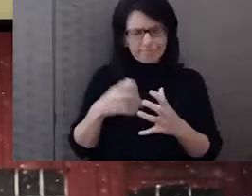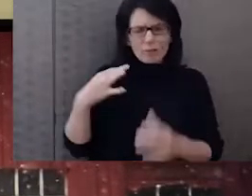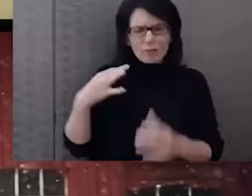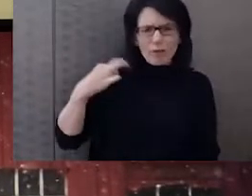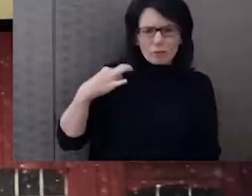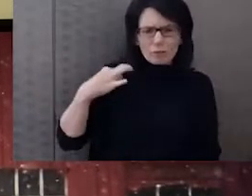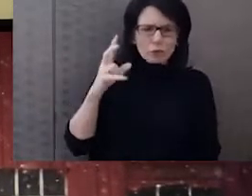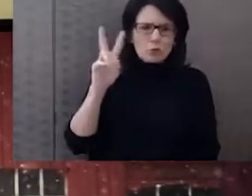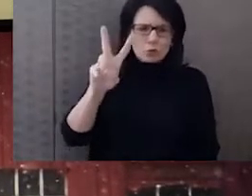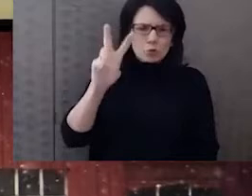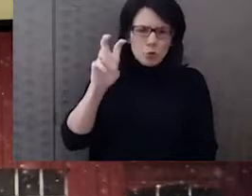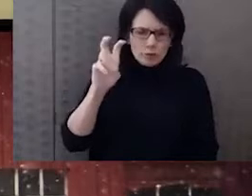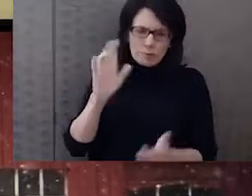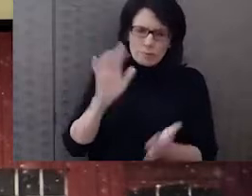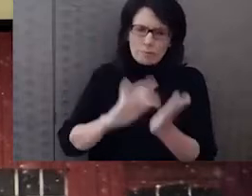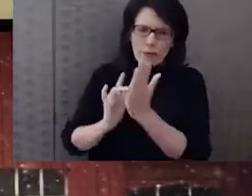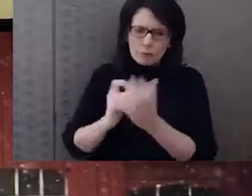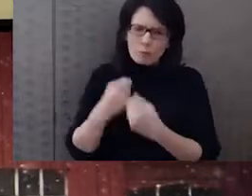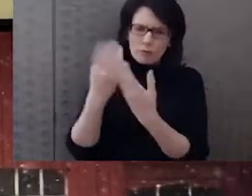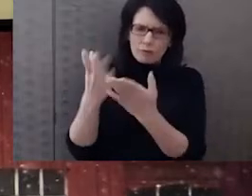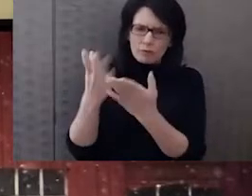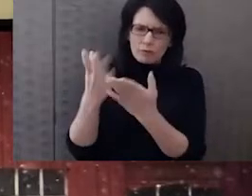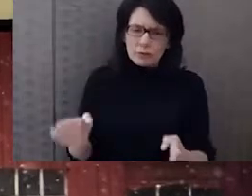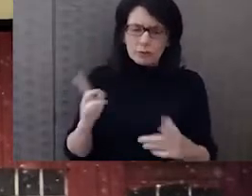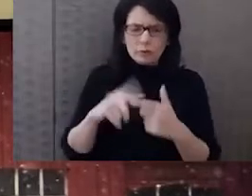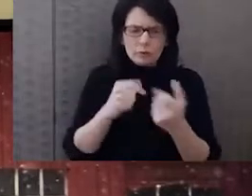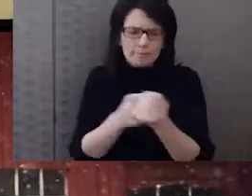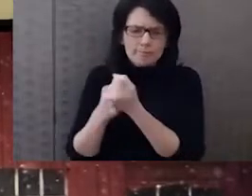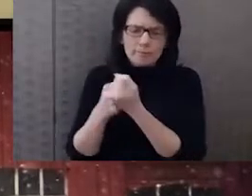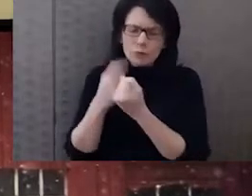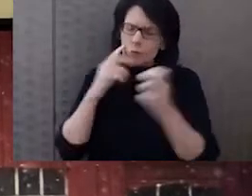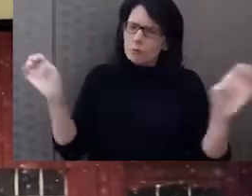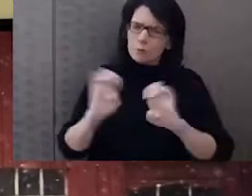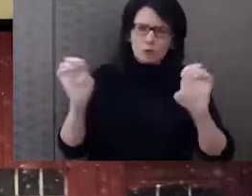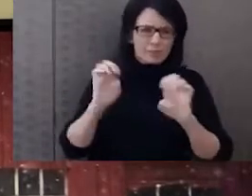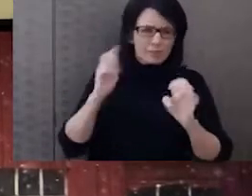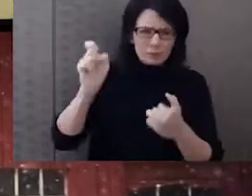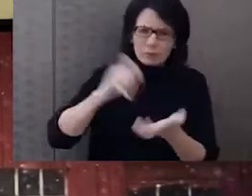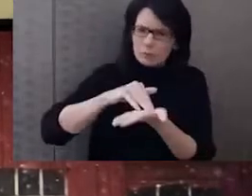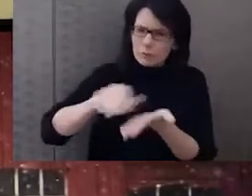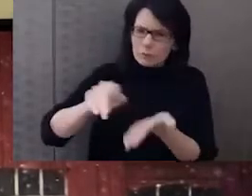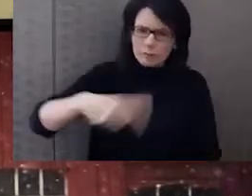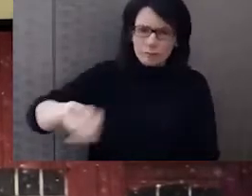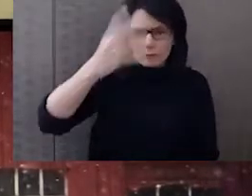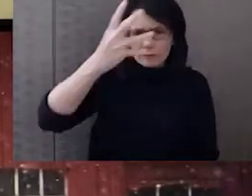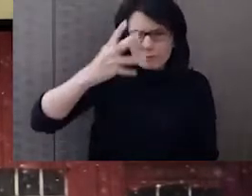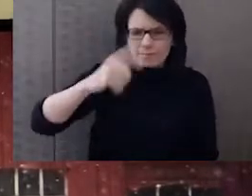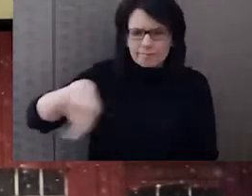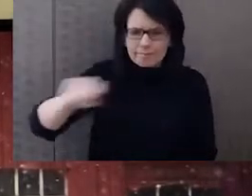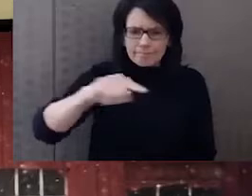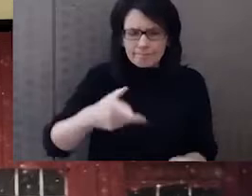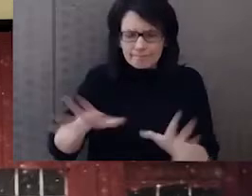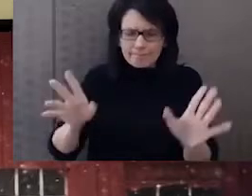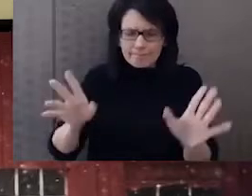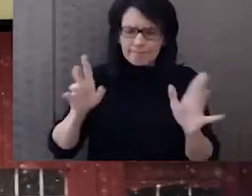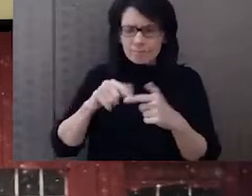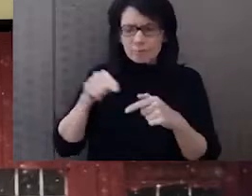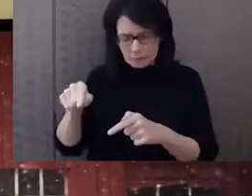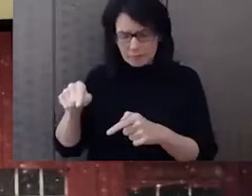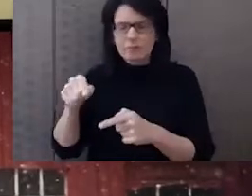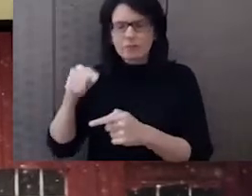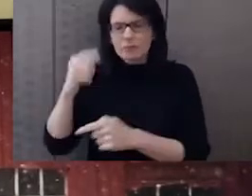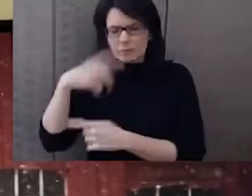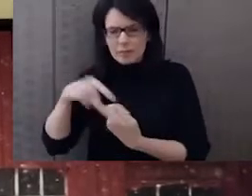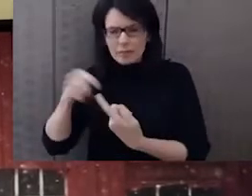medical providers to advocate for emergency release. We rapidly expanded this effort to jails as well and won the release of